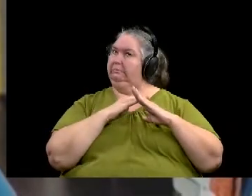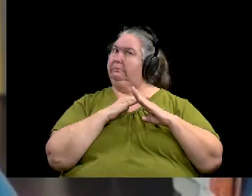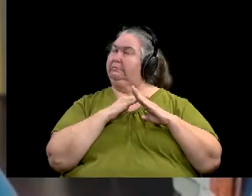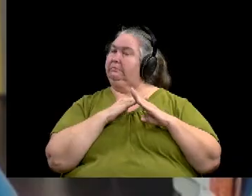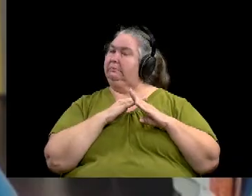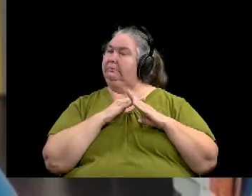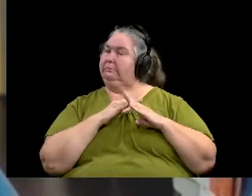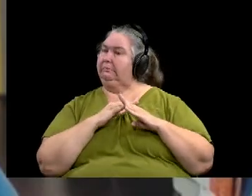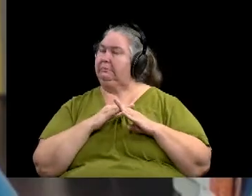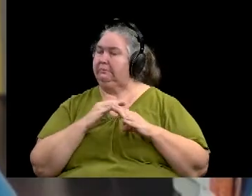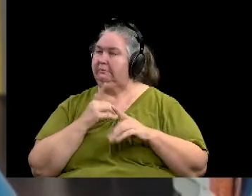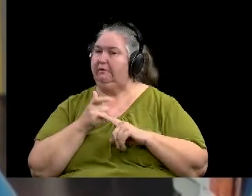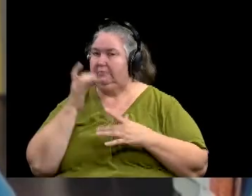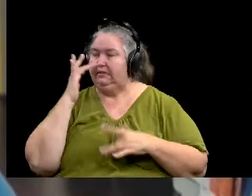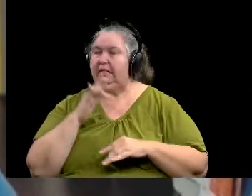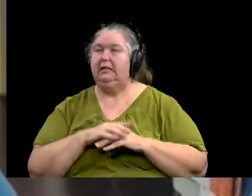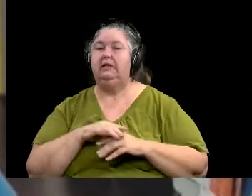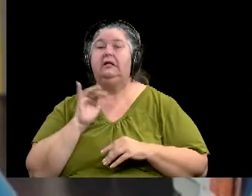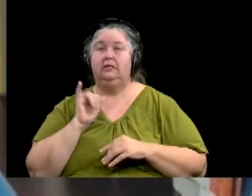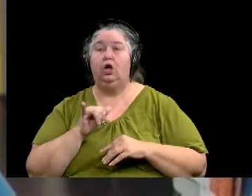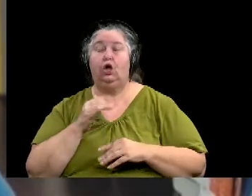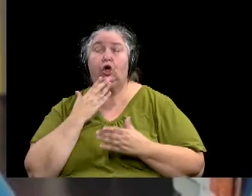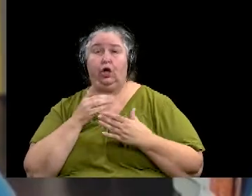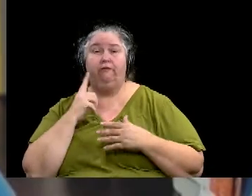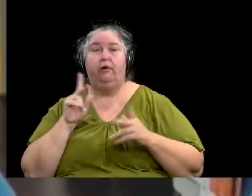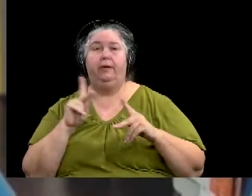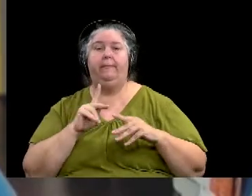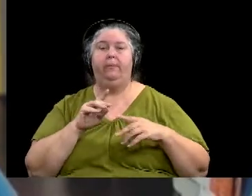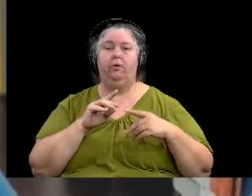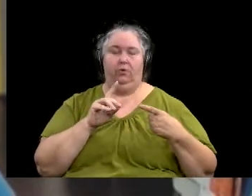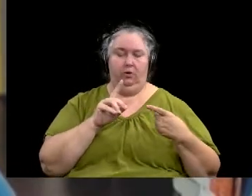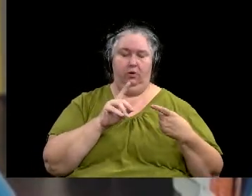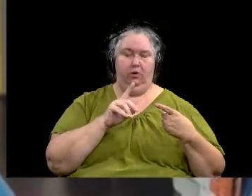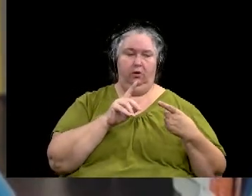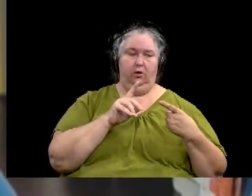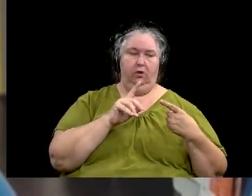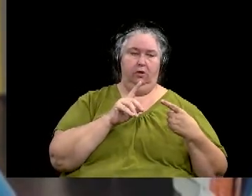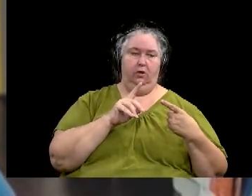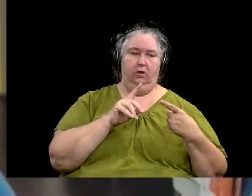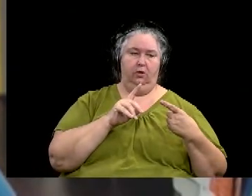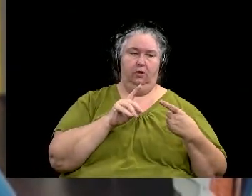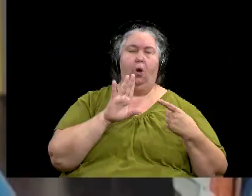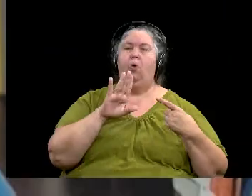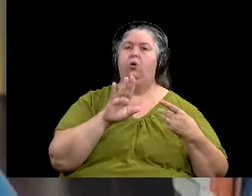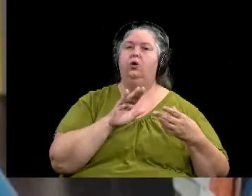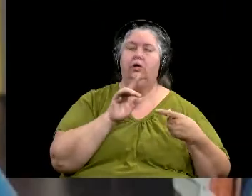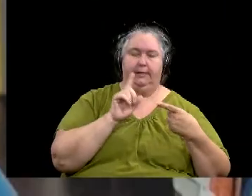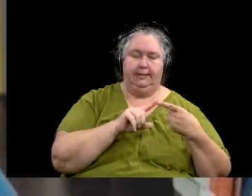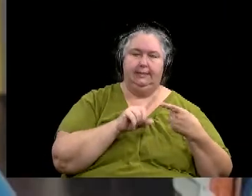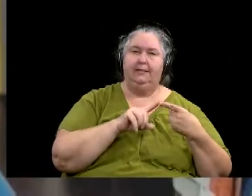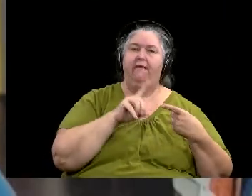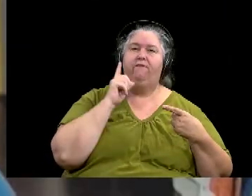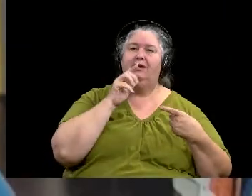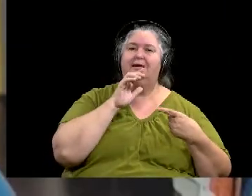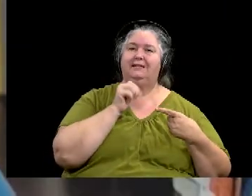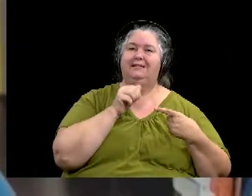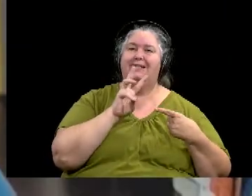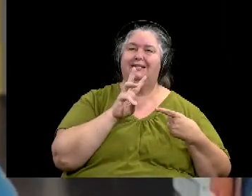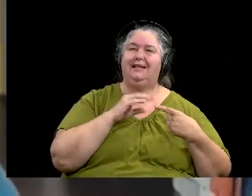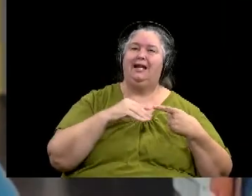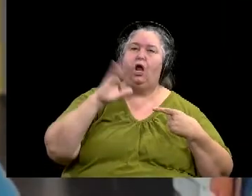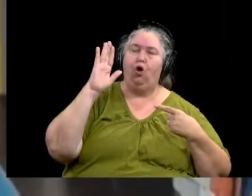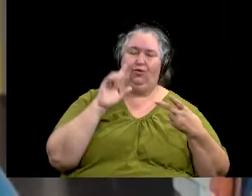individuals 16 years of age and older, while the initial Moderna vaccine trials only included people 18 years old and